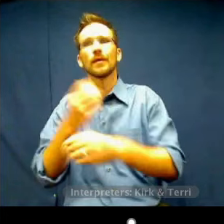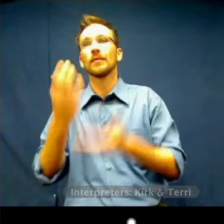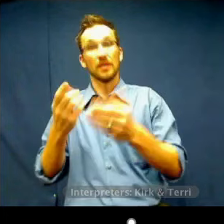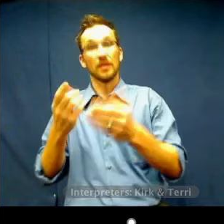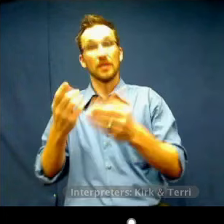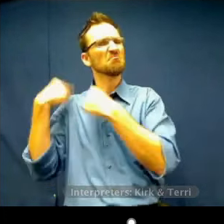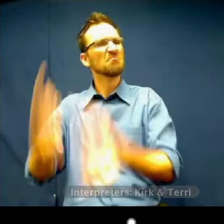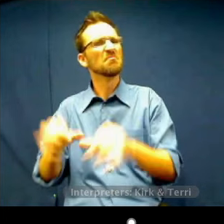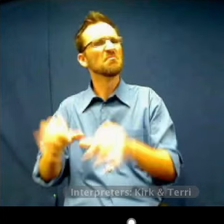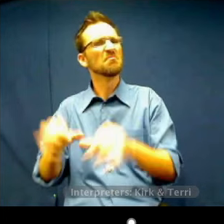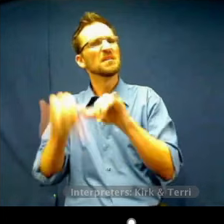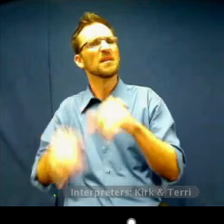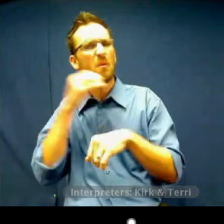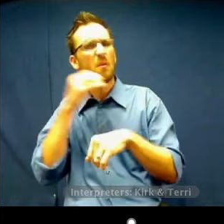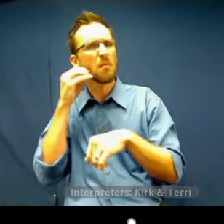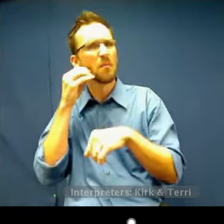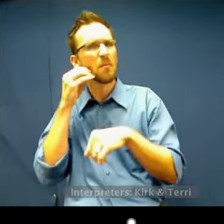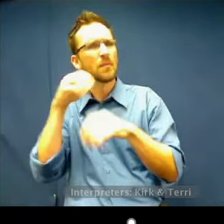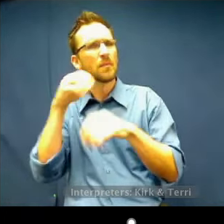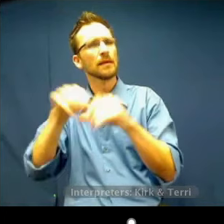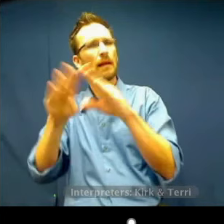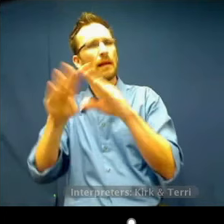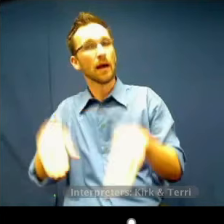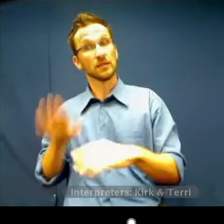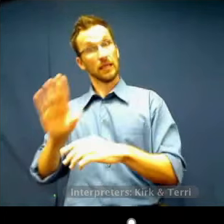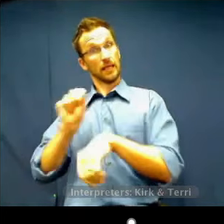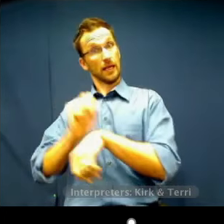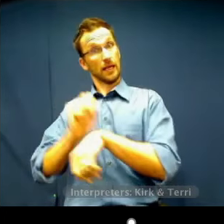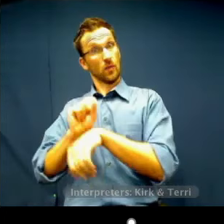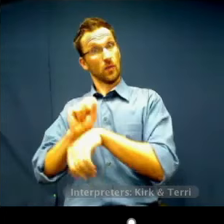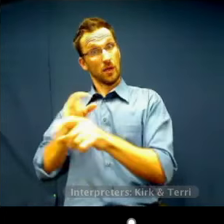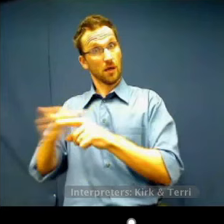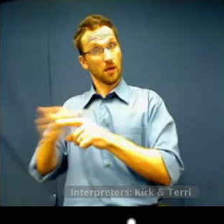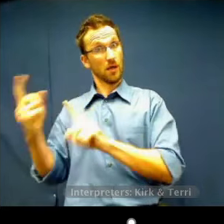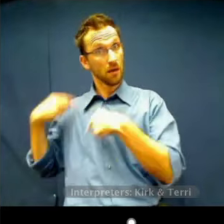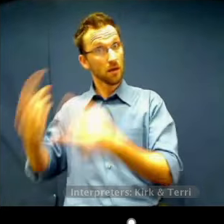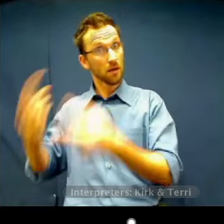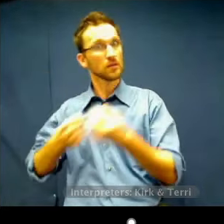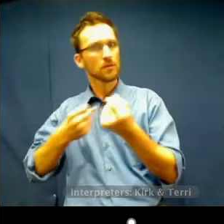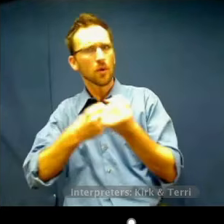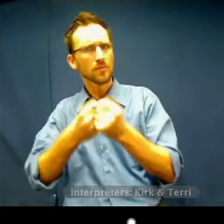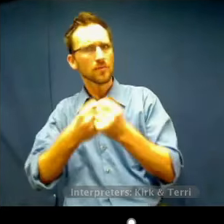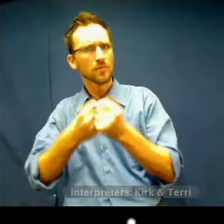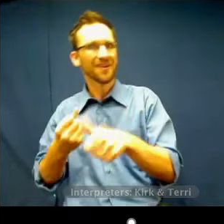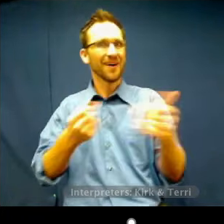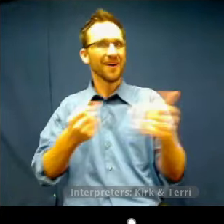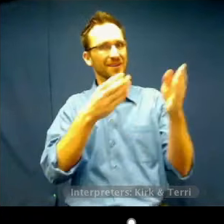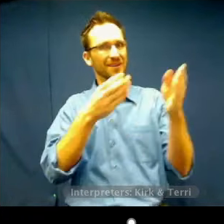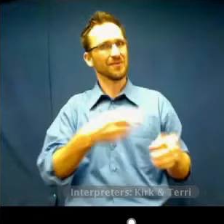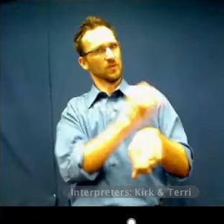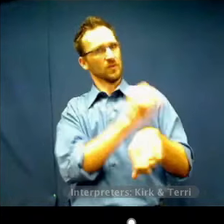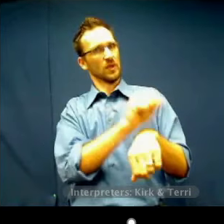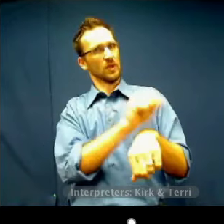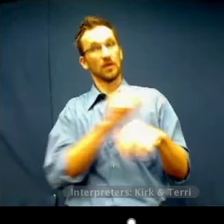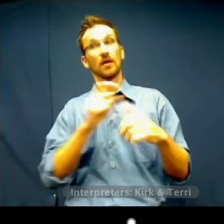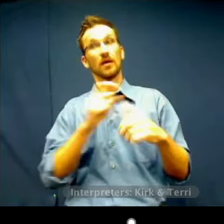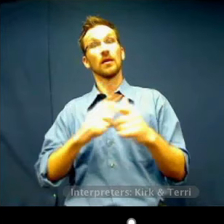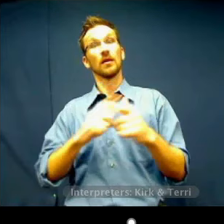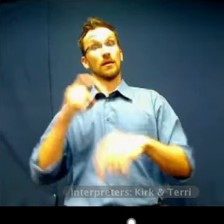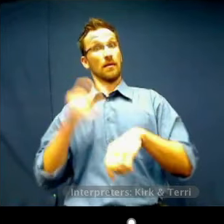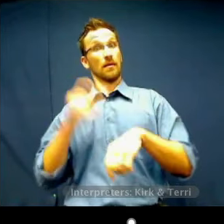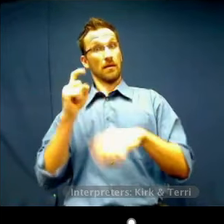they had spent their career supporting the spouse that worked. Then at the time of divorce, they could ask for a monthly